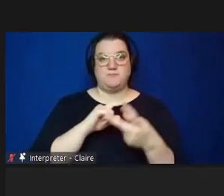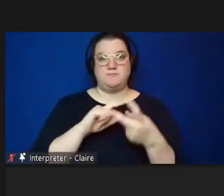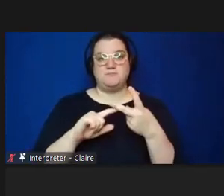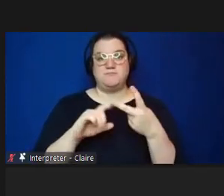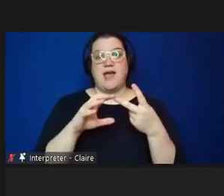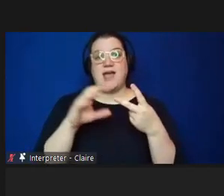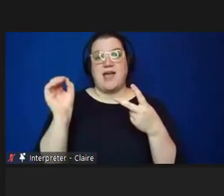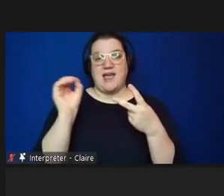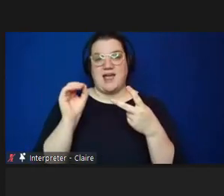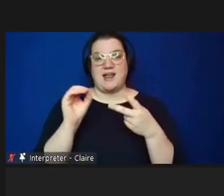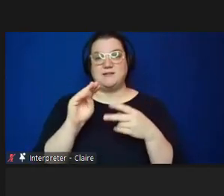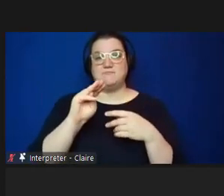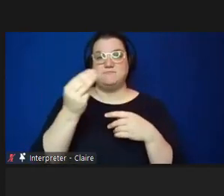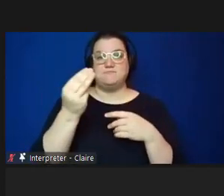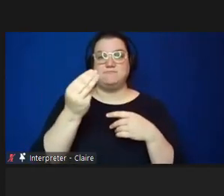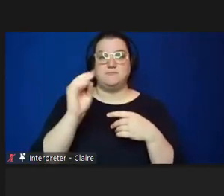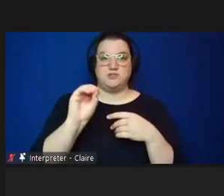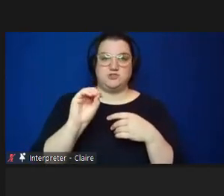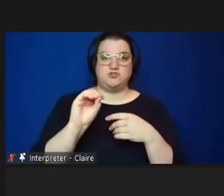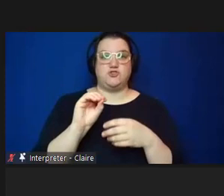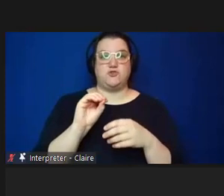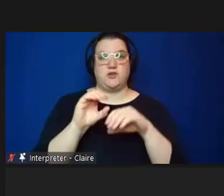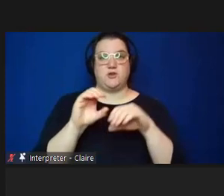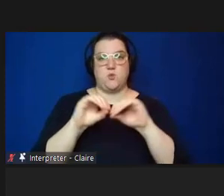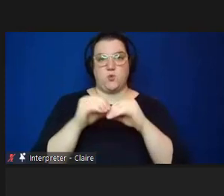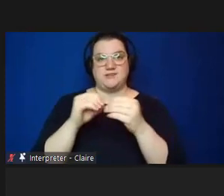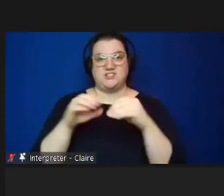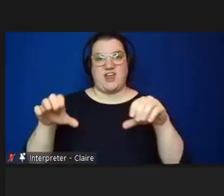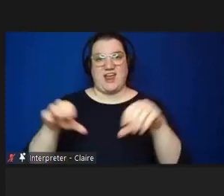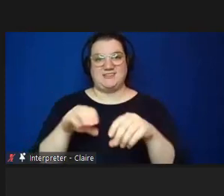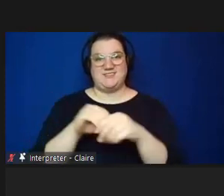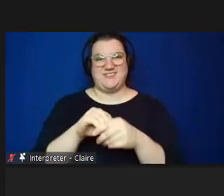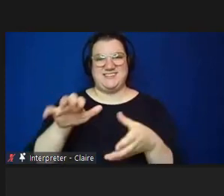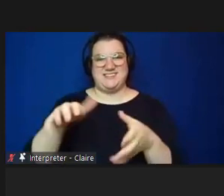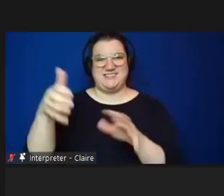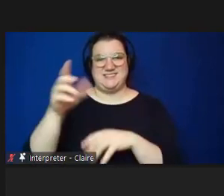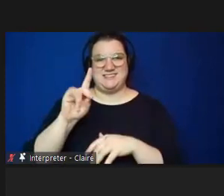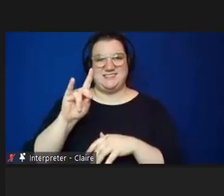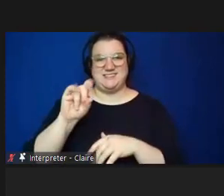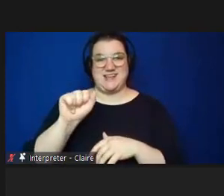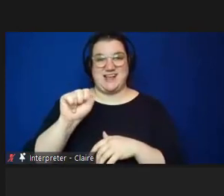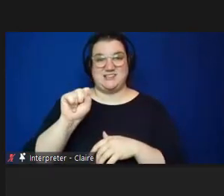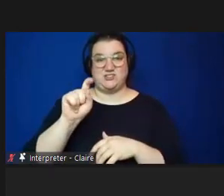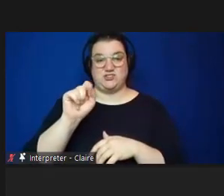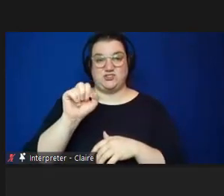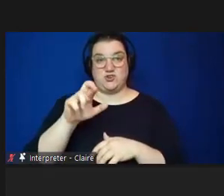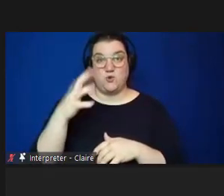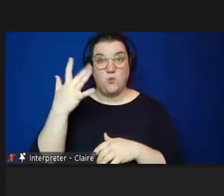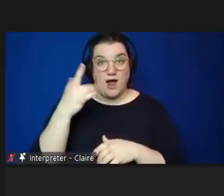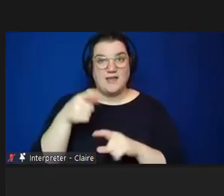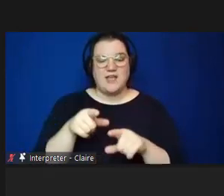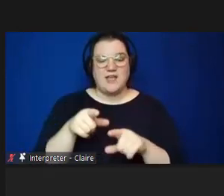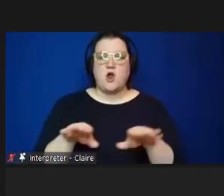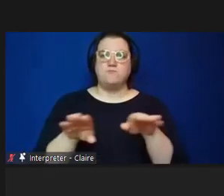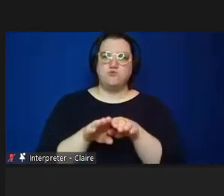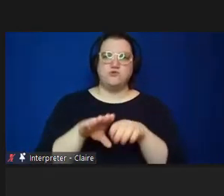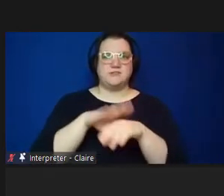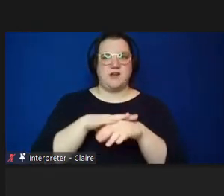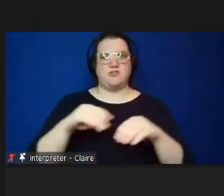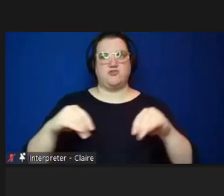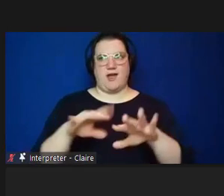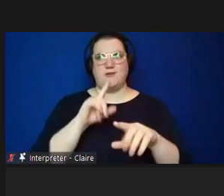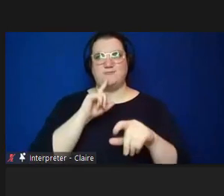Voluntary Organizations Active in Disaster, because those are boots on the ground responders that were in